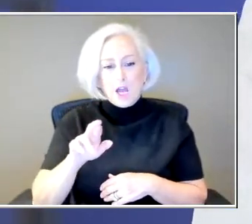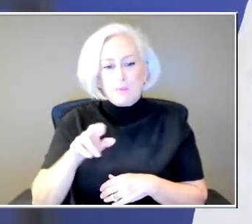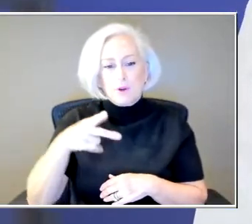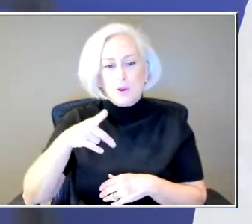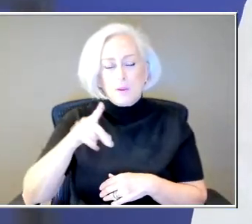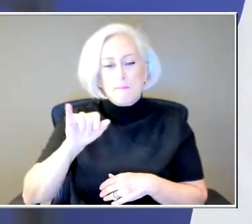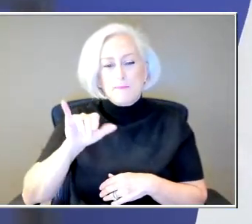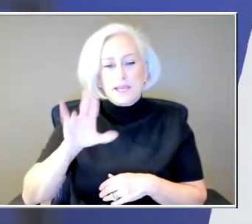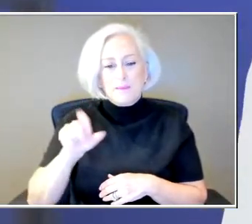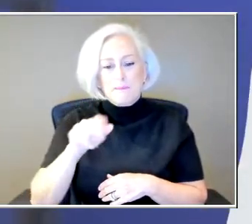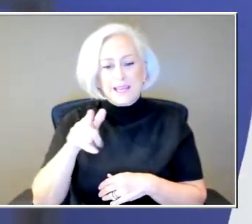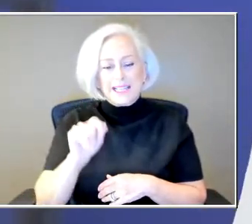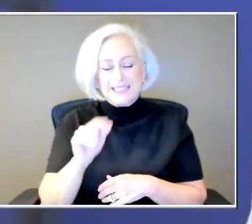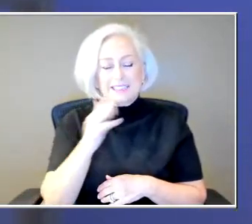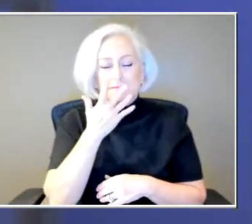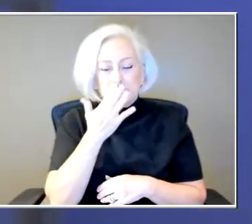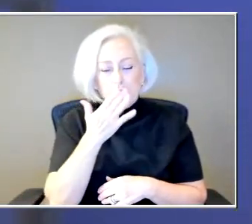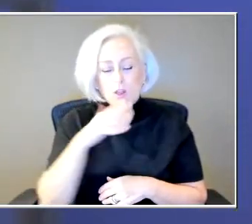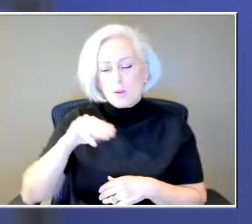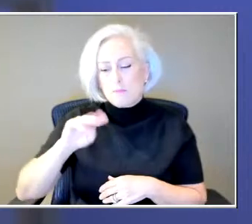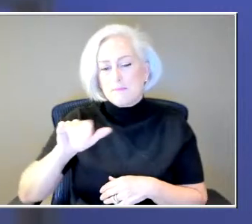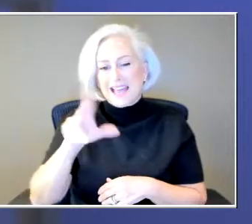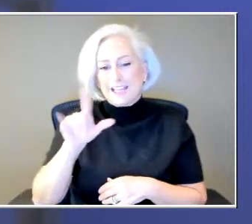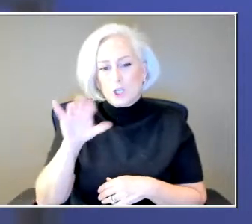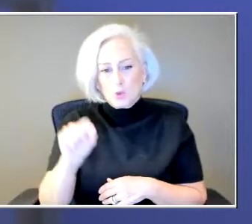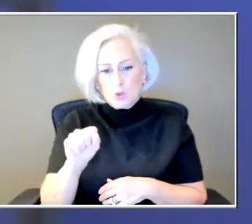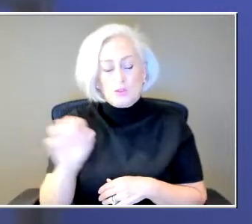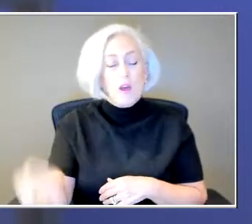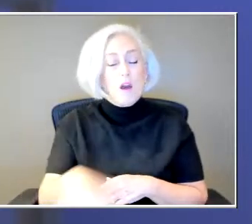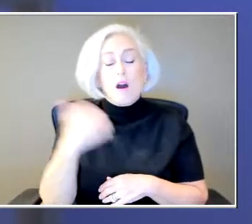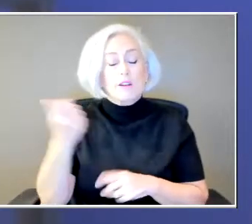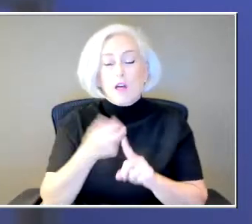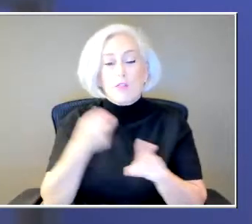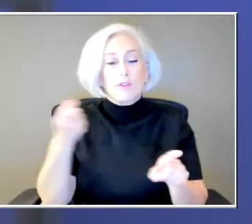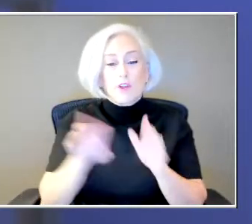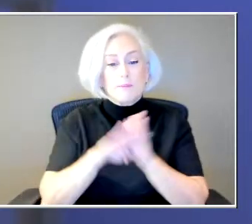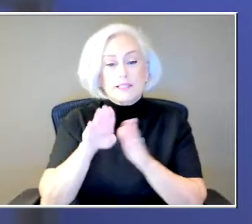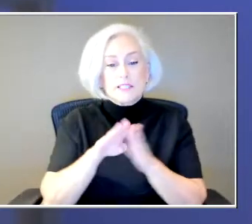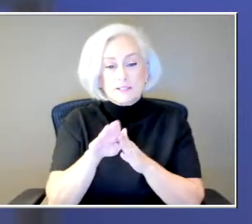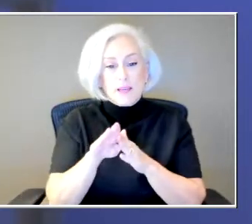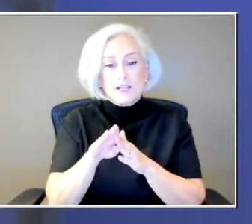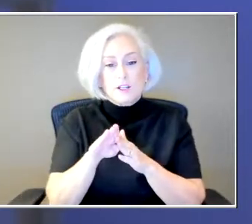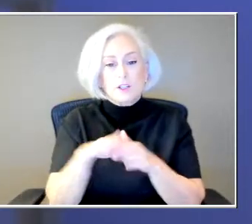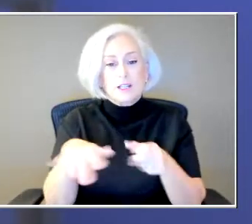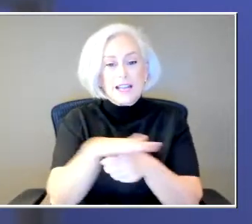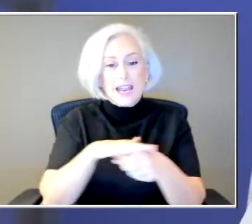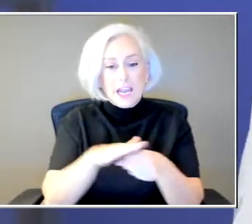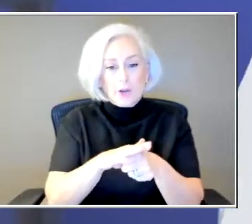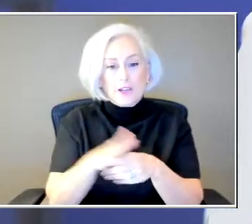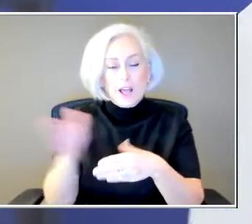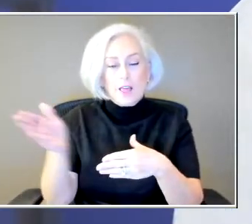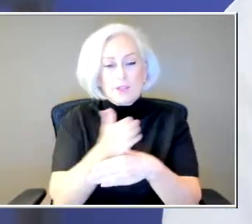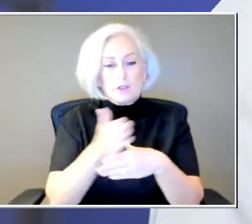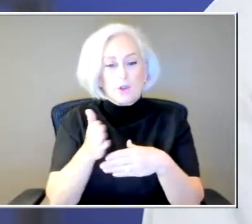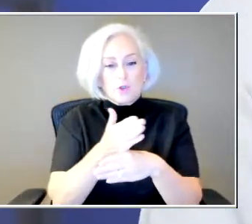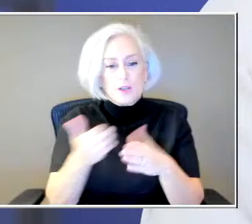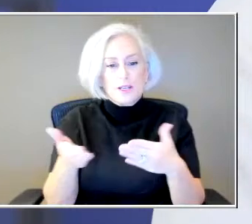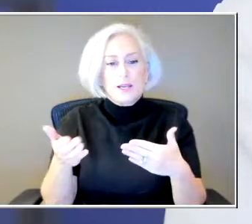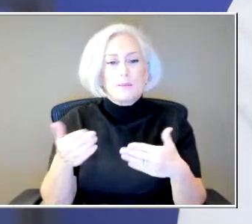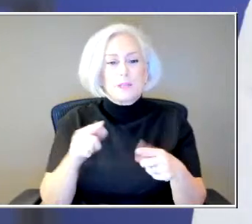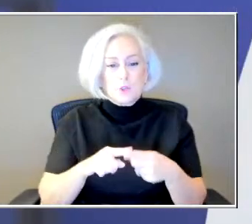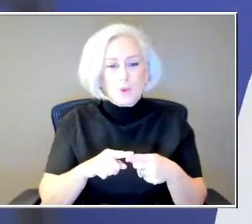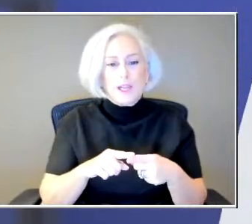And another one coming from a neurodevelopmental space, many may not think of the association between colon cancer and autism.